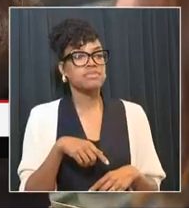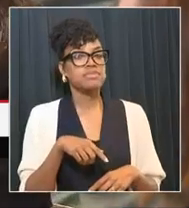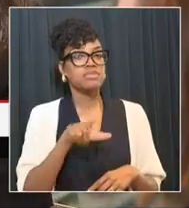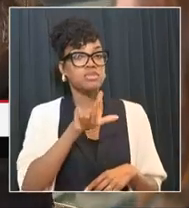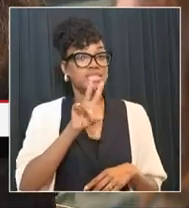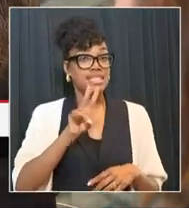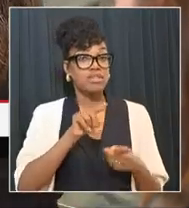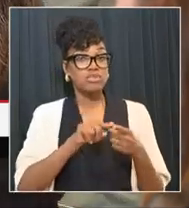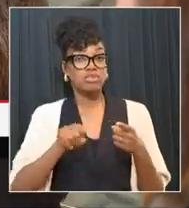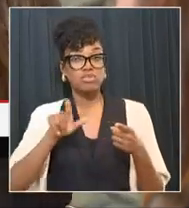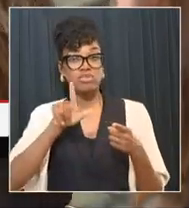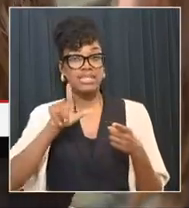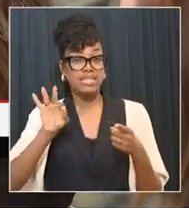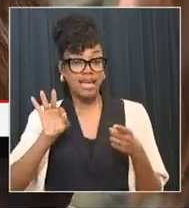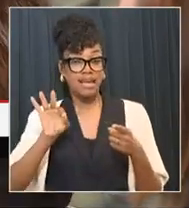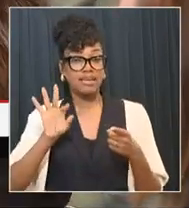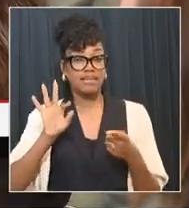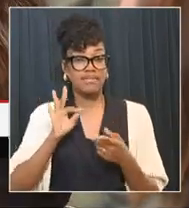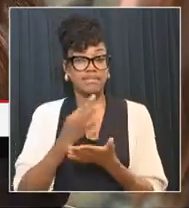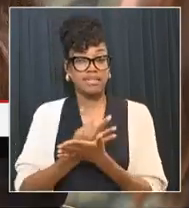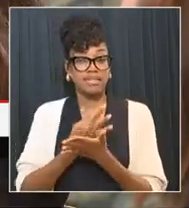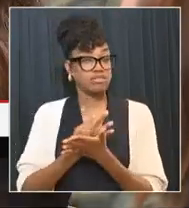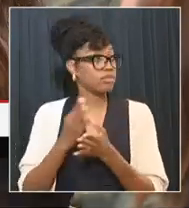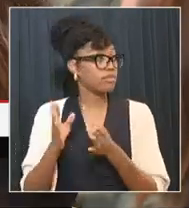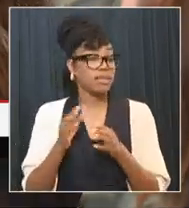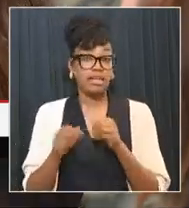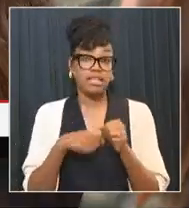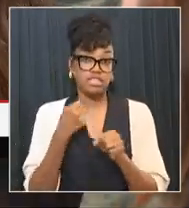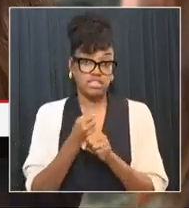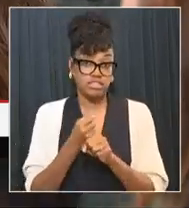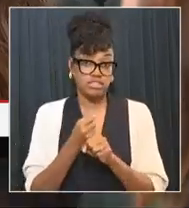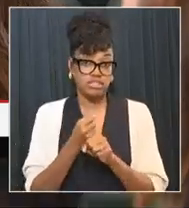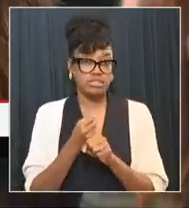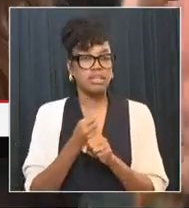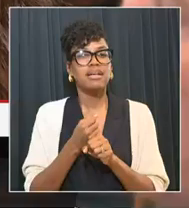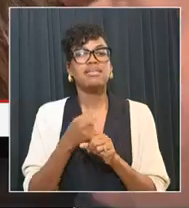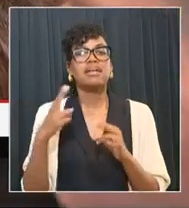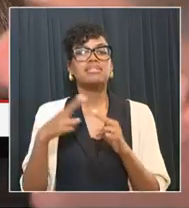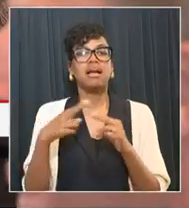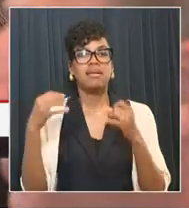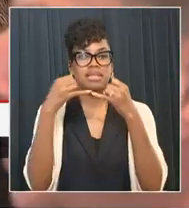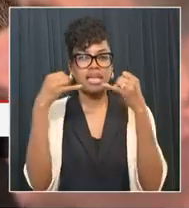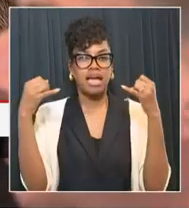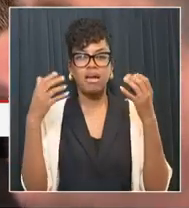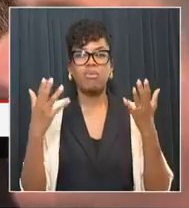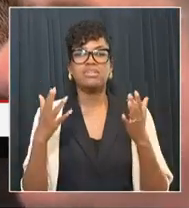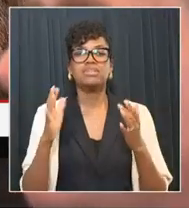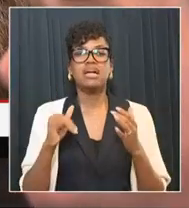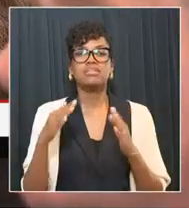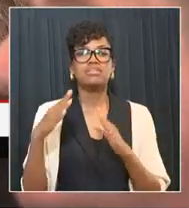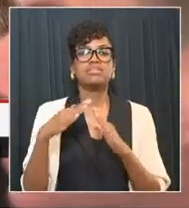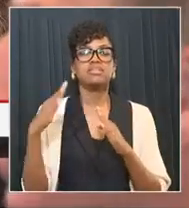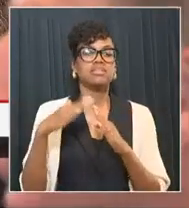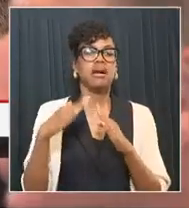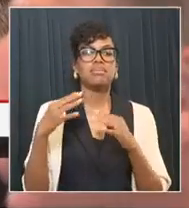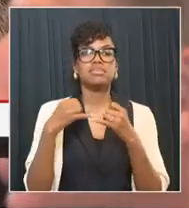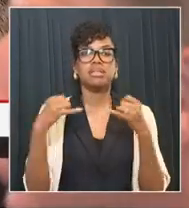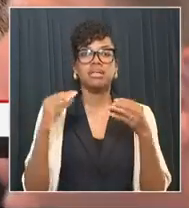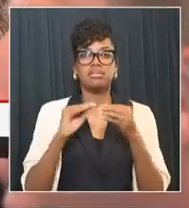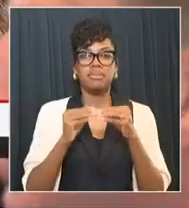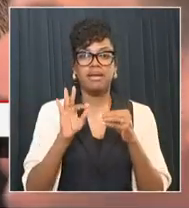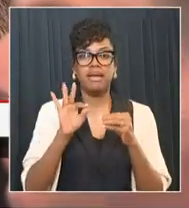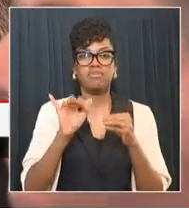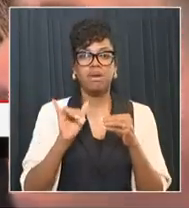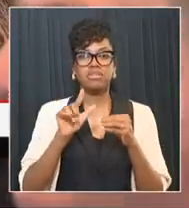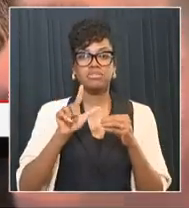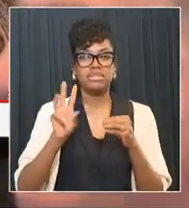to 29 financial plan years, a top line number on cuts. What's the top line number on FY26? Someone can answer